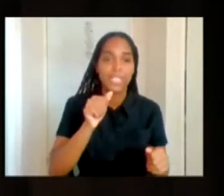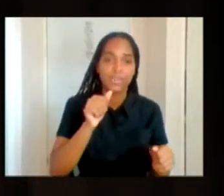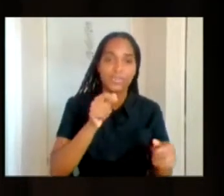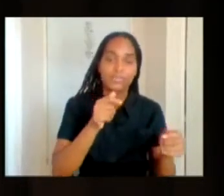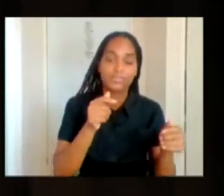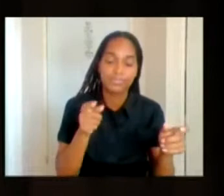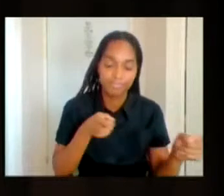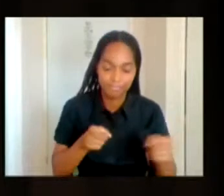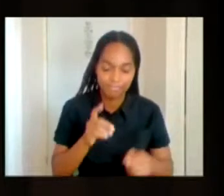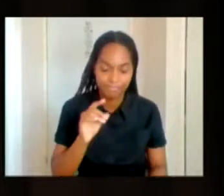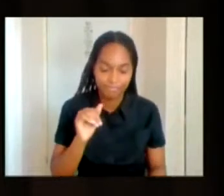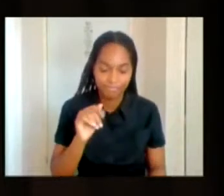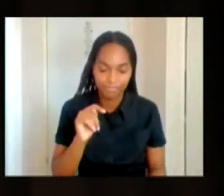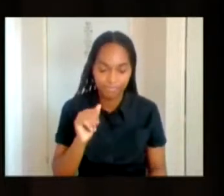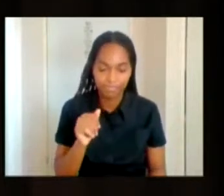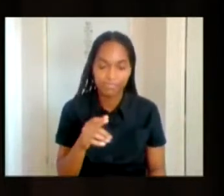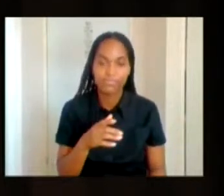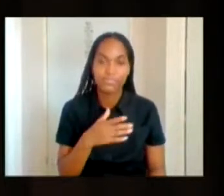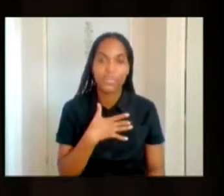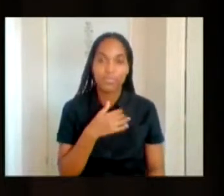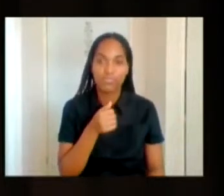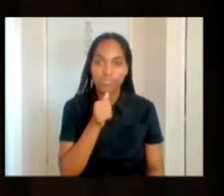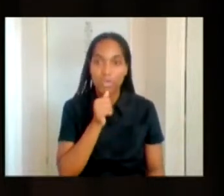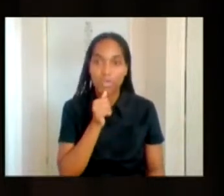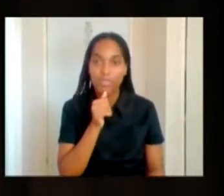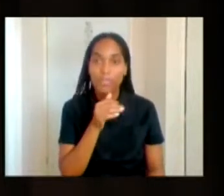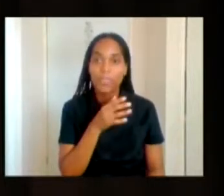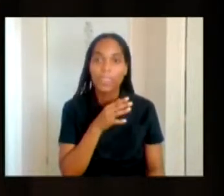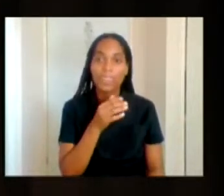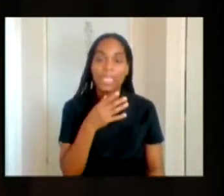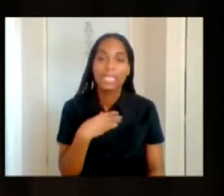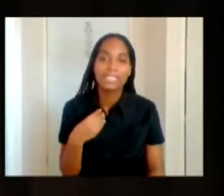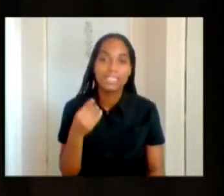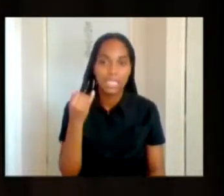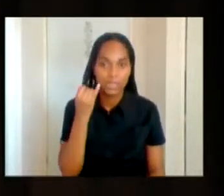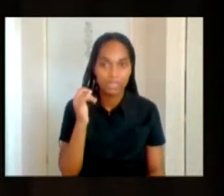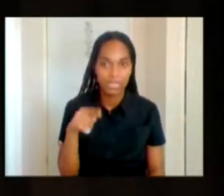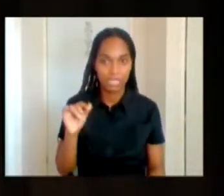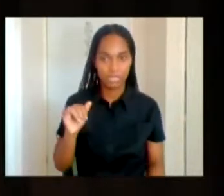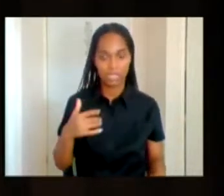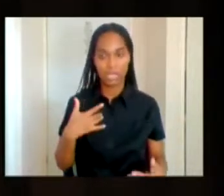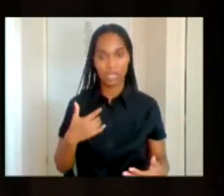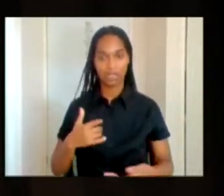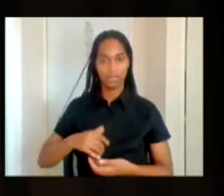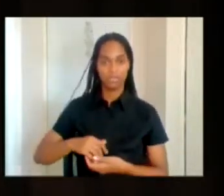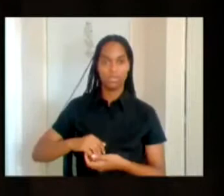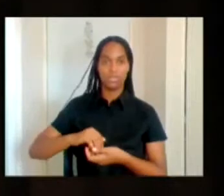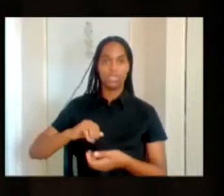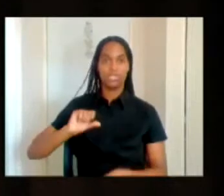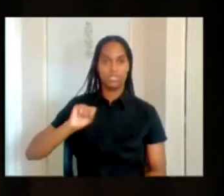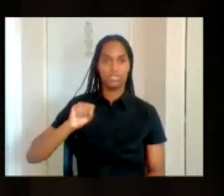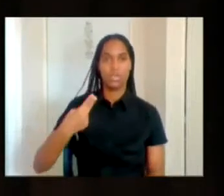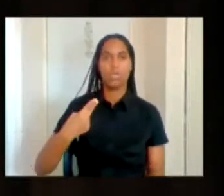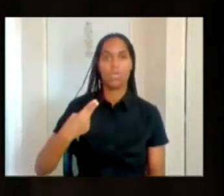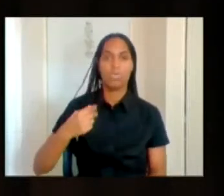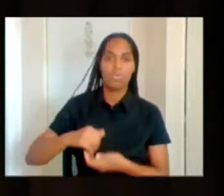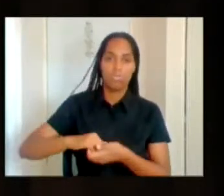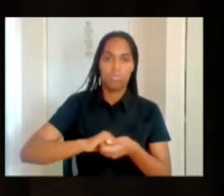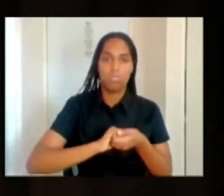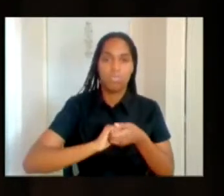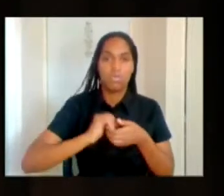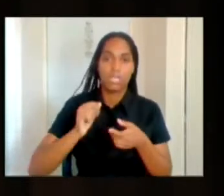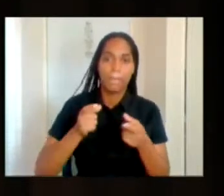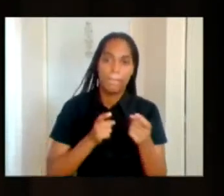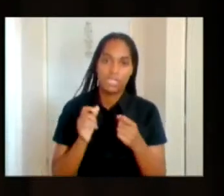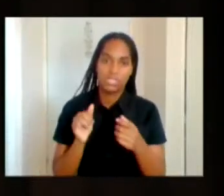and anonymized, and where the kind of the sort of almost the stakeholders to help manage that kind of process on behalf